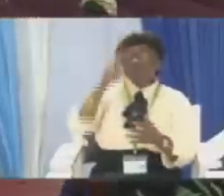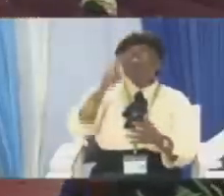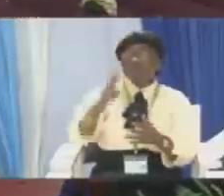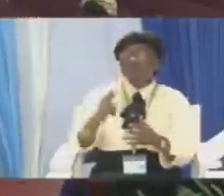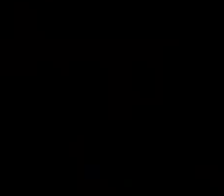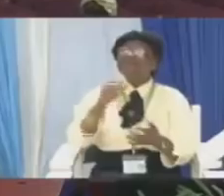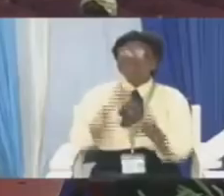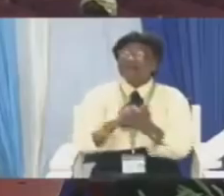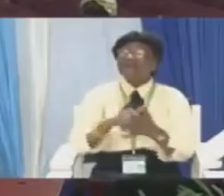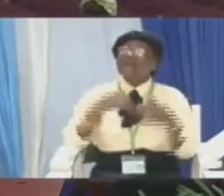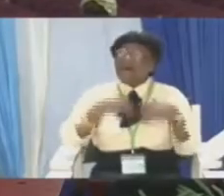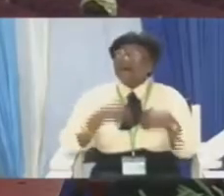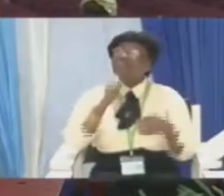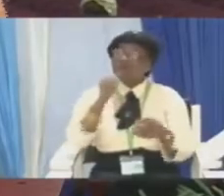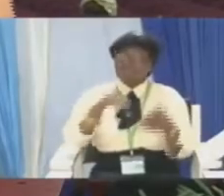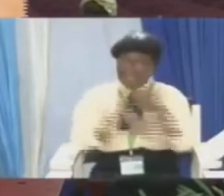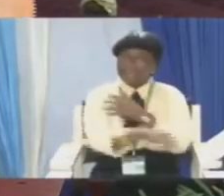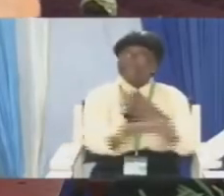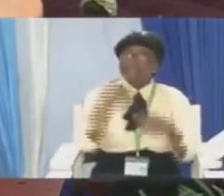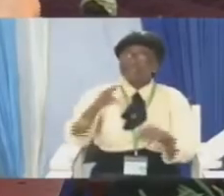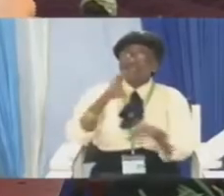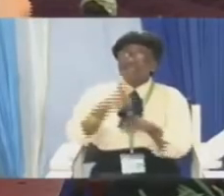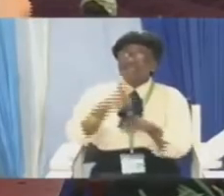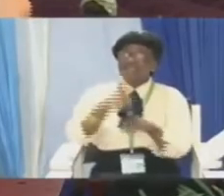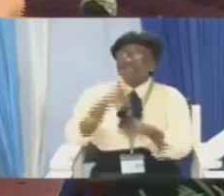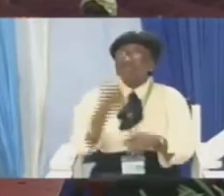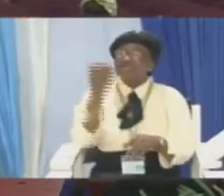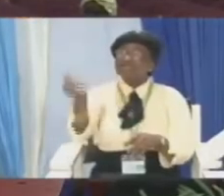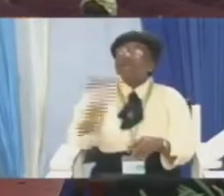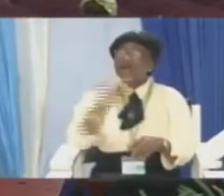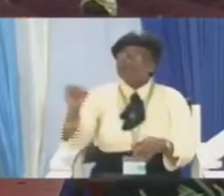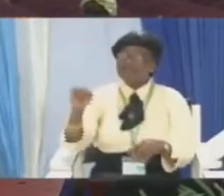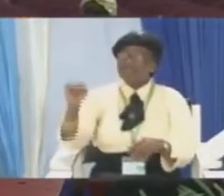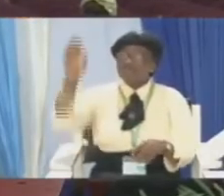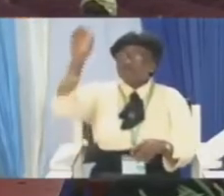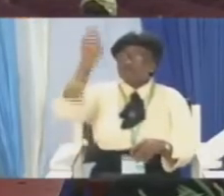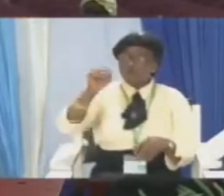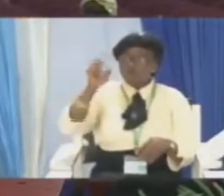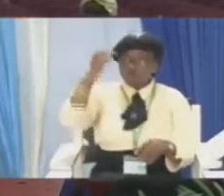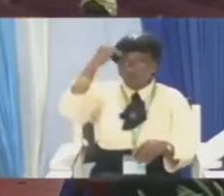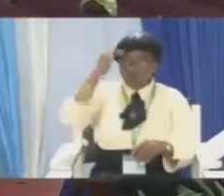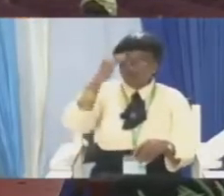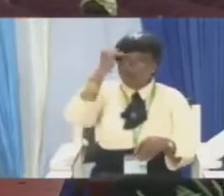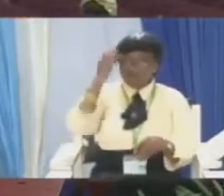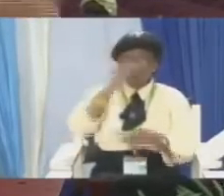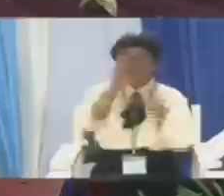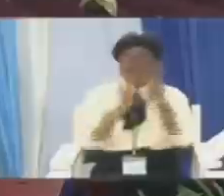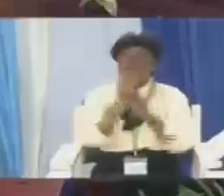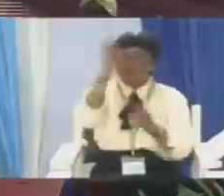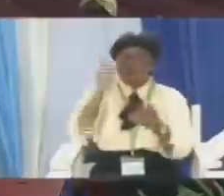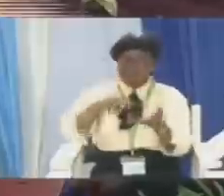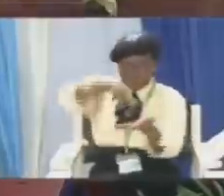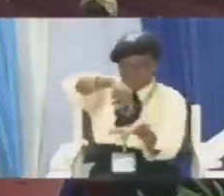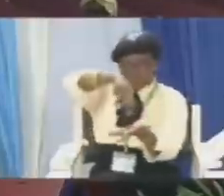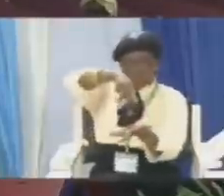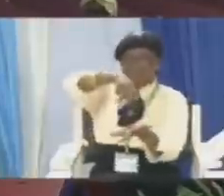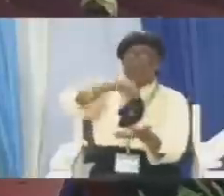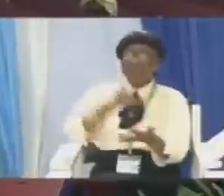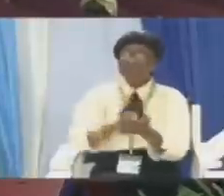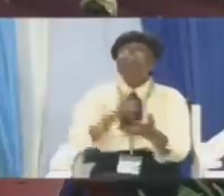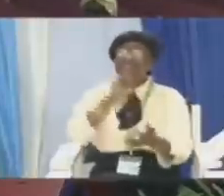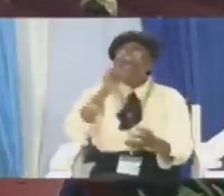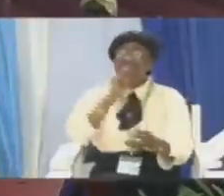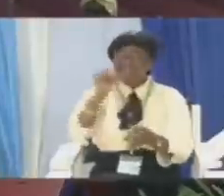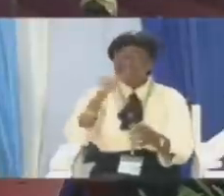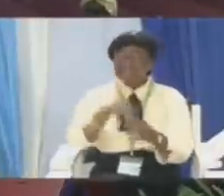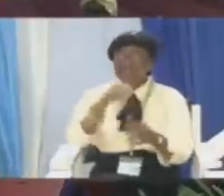looking. There is no crazy worldly dances that is in the world that has not entered the church. When